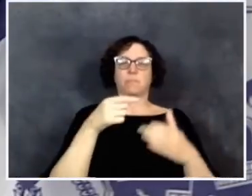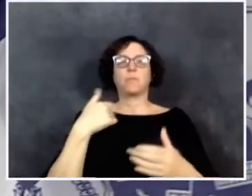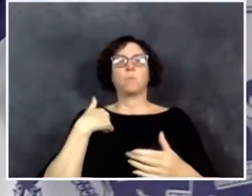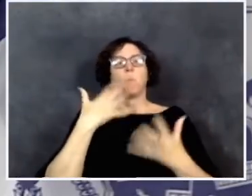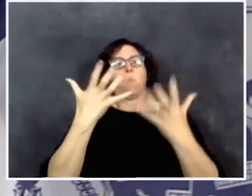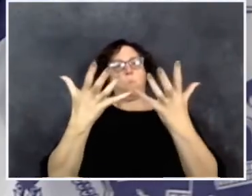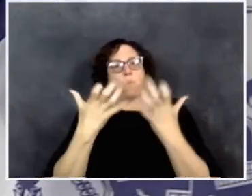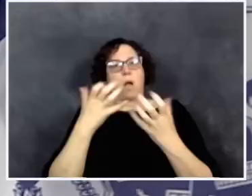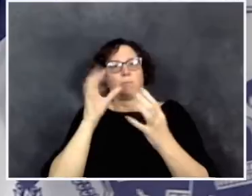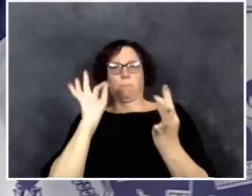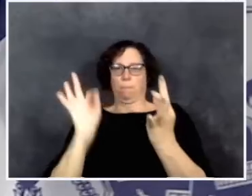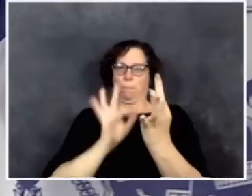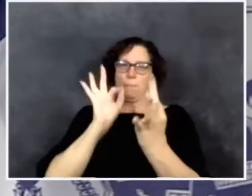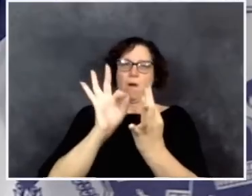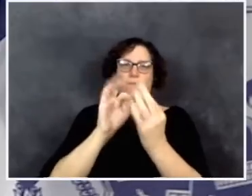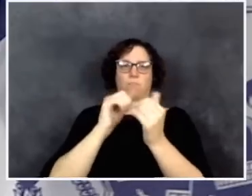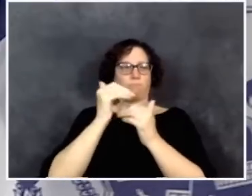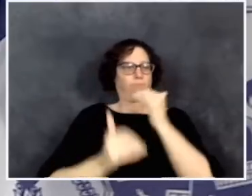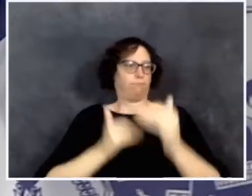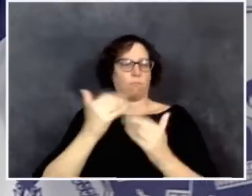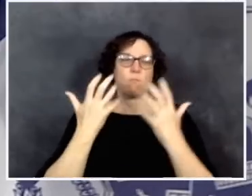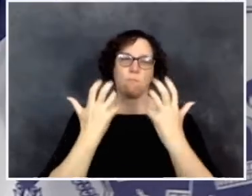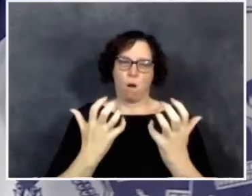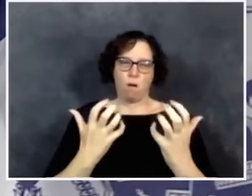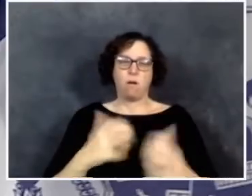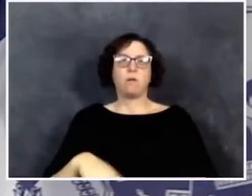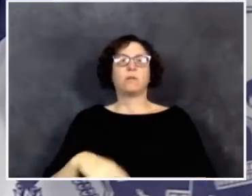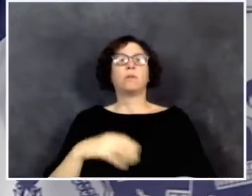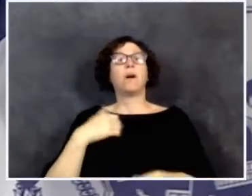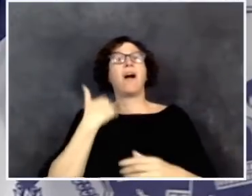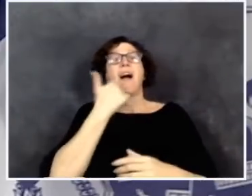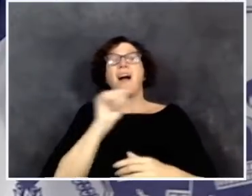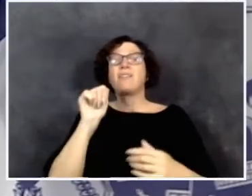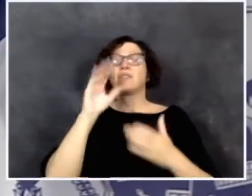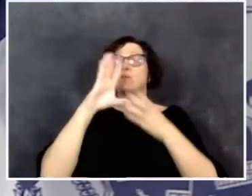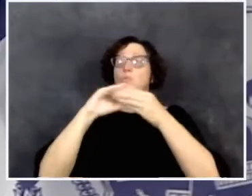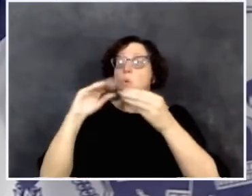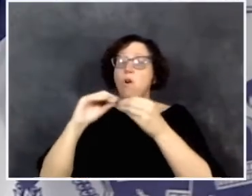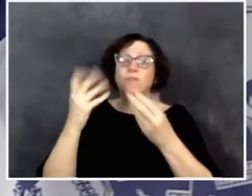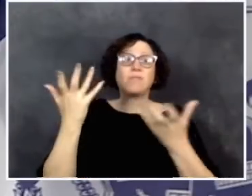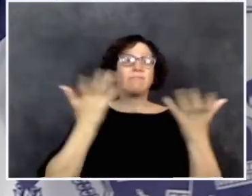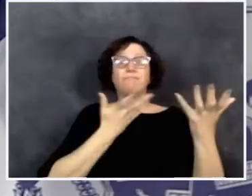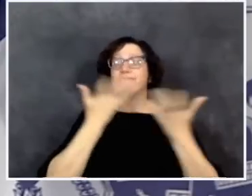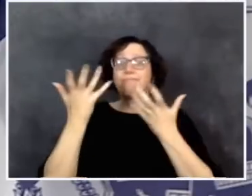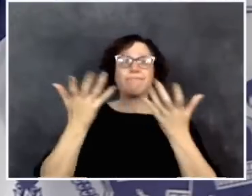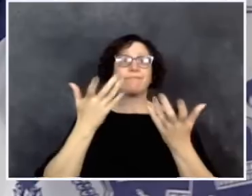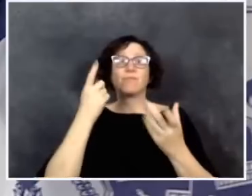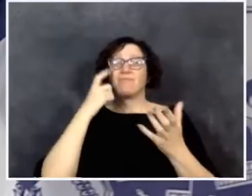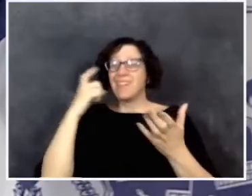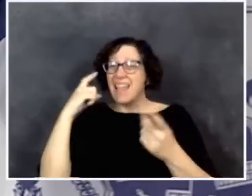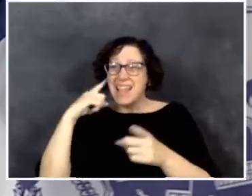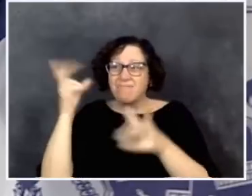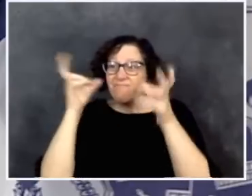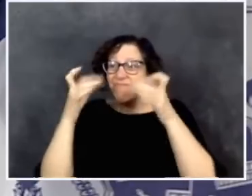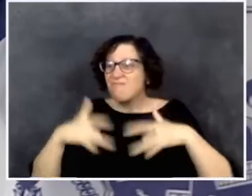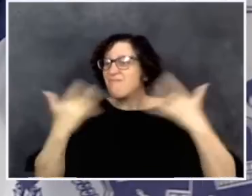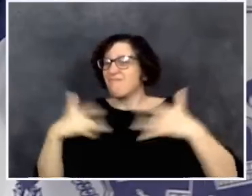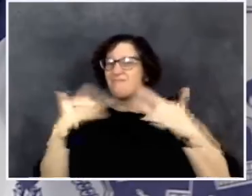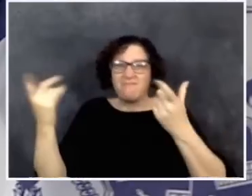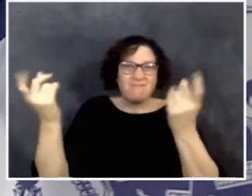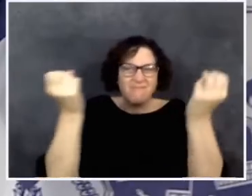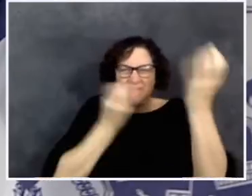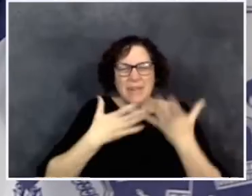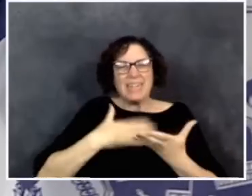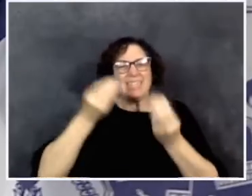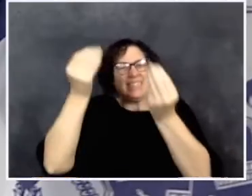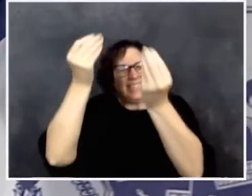reason, didn't get what they needed. I think we found out the hard way that 311 was not performing up to the standards we needed a few days ago. There's been